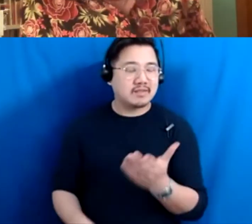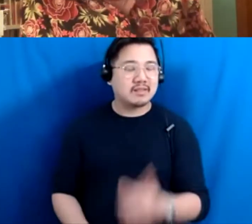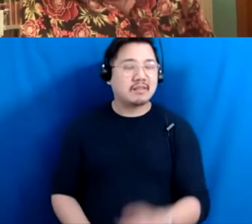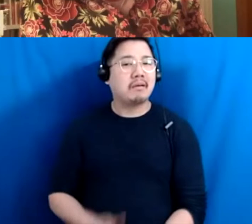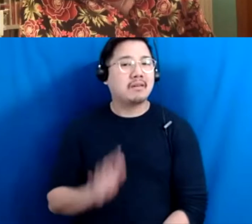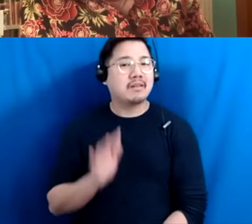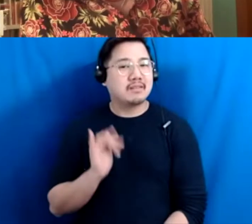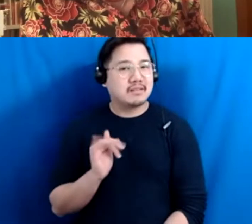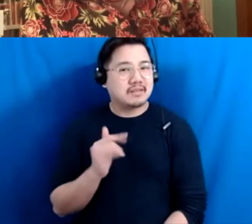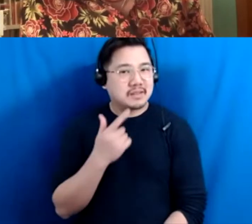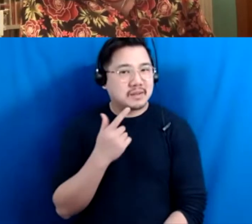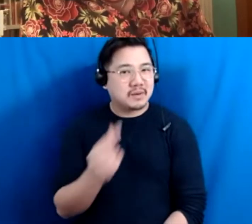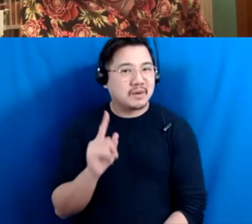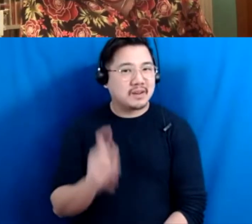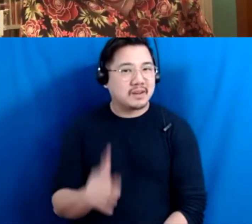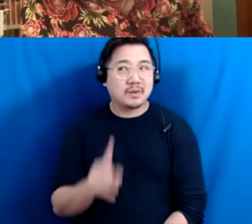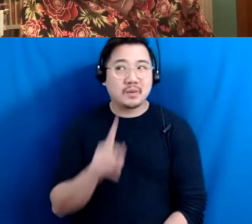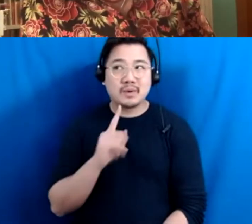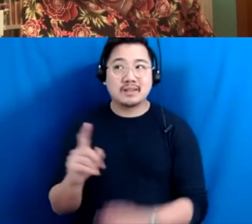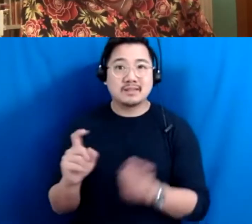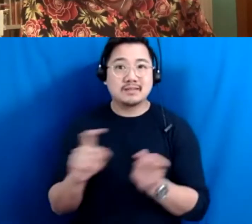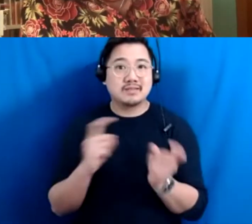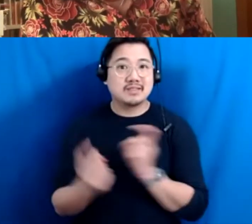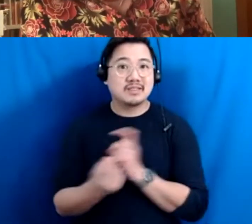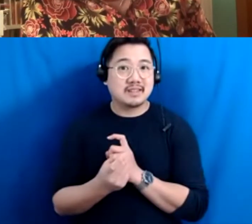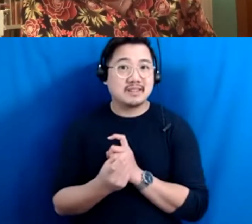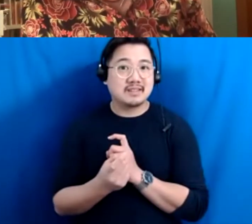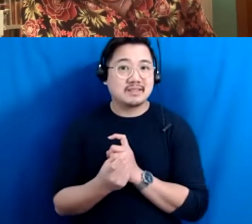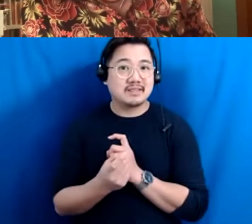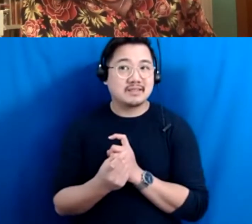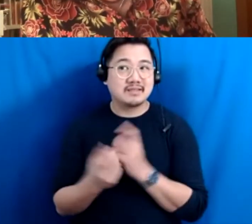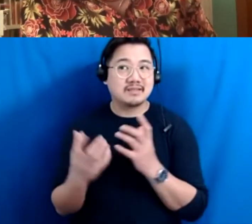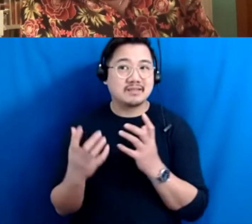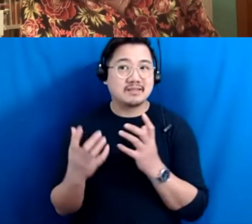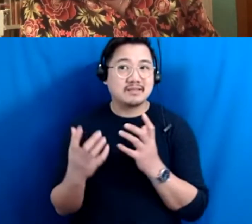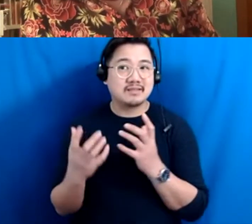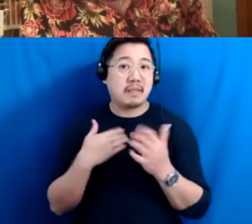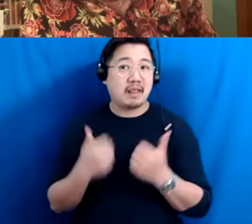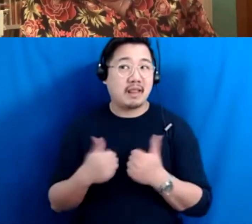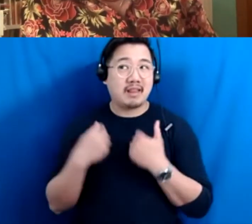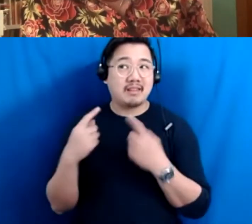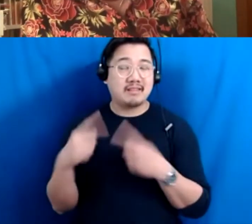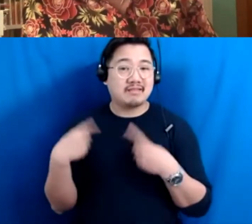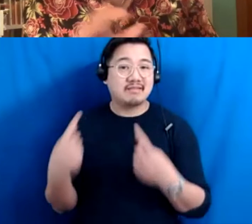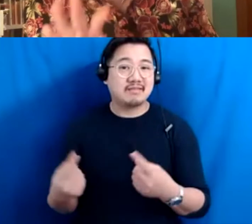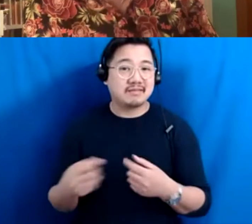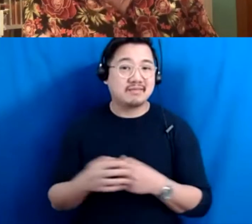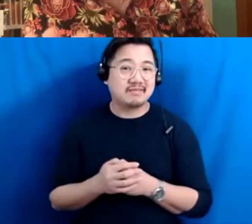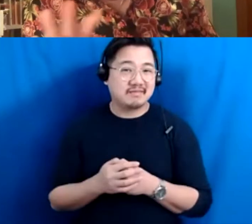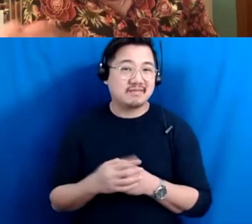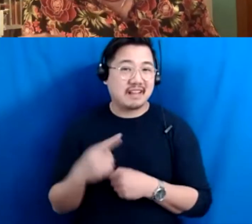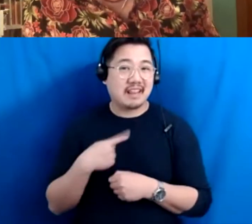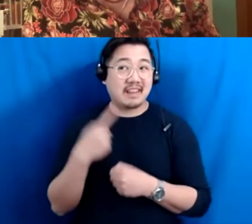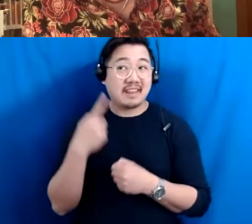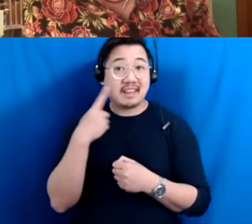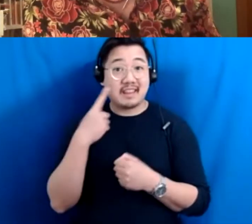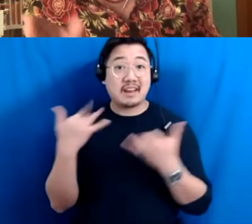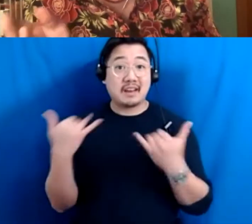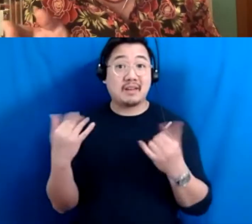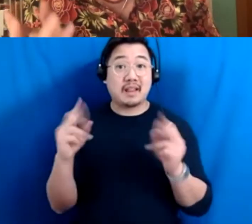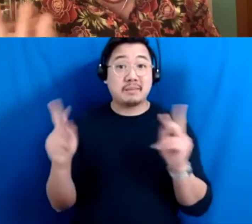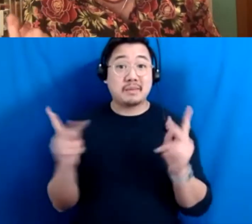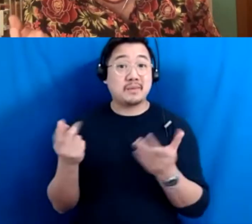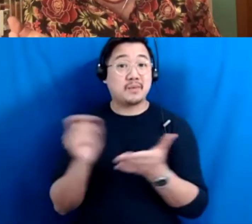interesting question because it's changed so much in the course of my lifetime. Now I think people are putting Mandarin characters